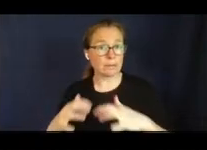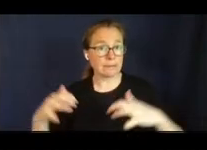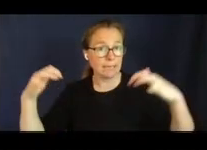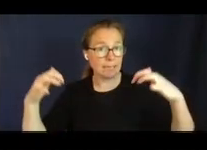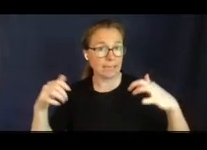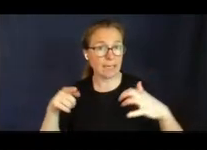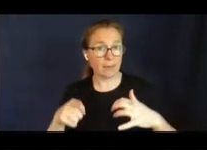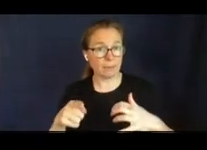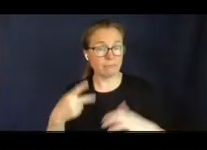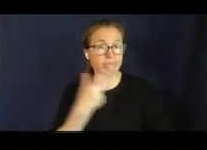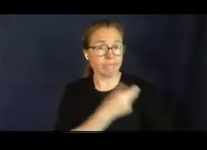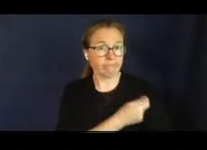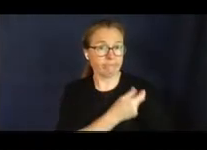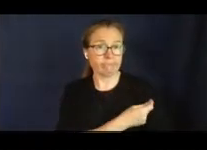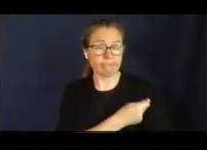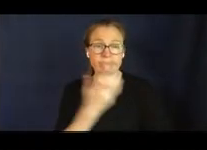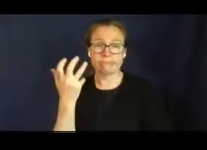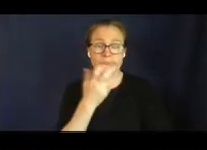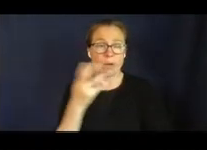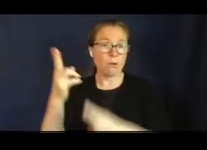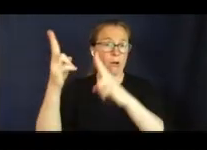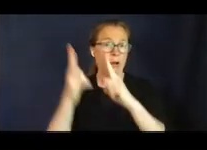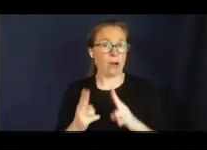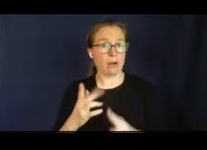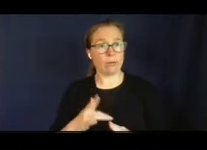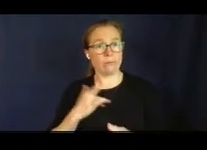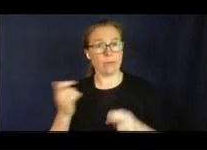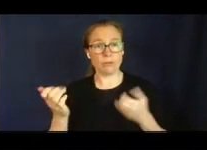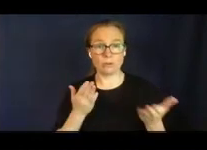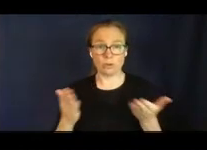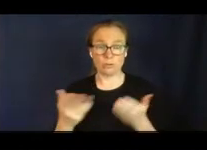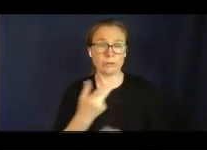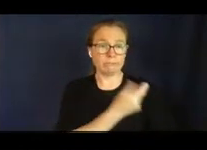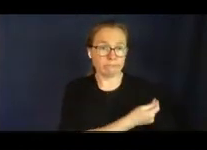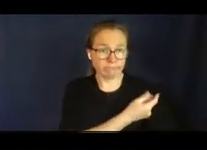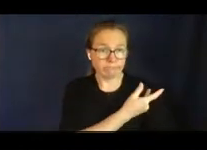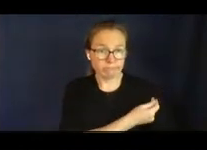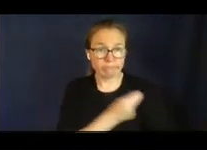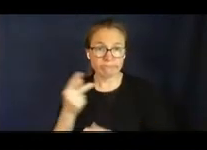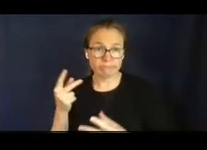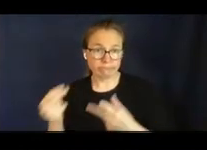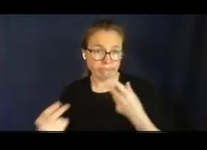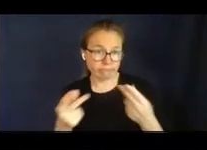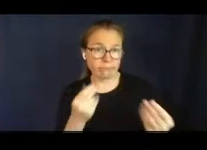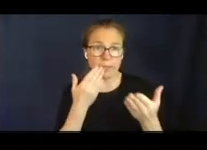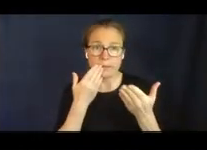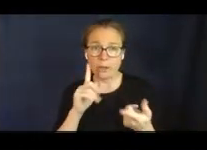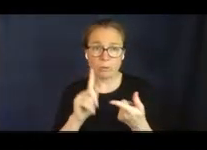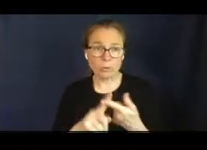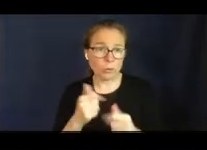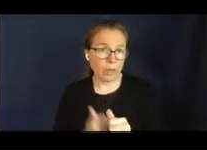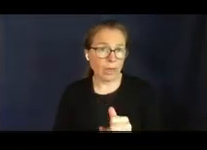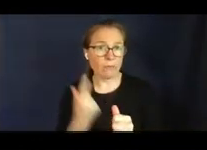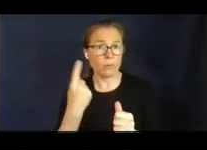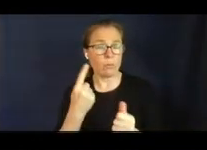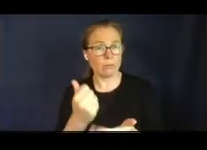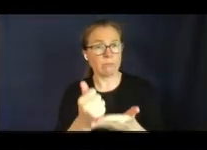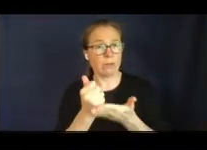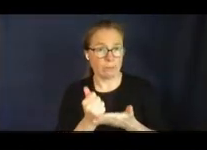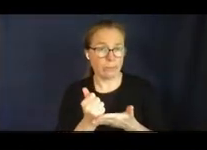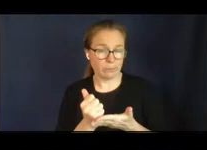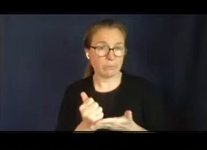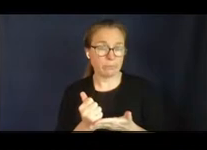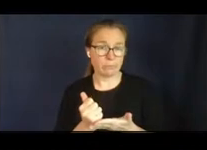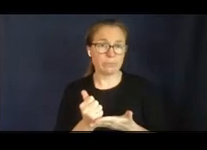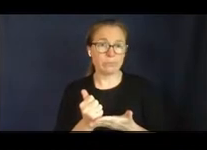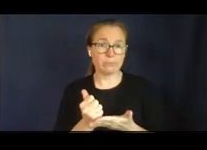and privilege to serve the state of Oregon in this capacity, and we thank all of our members for their efforts. Although